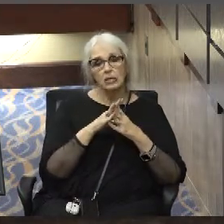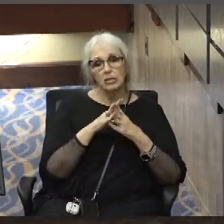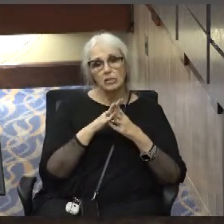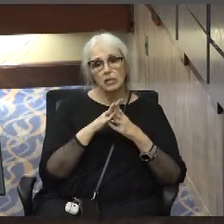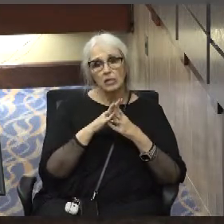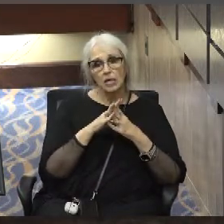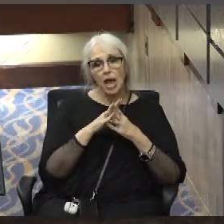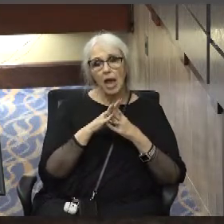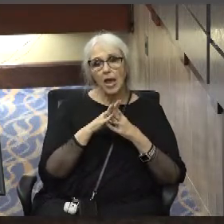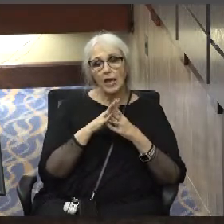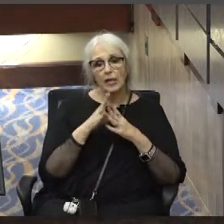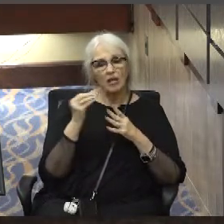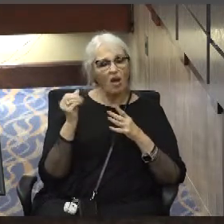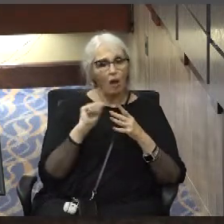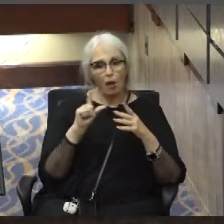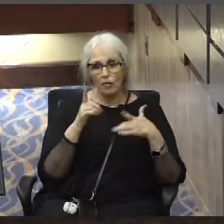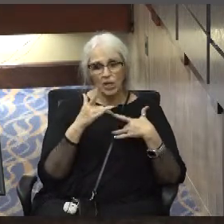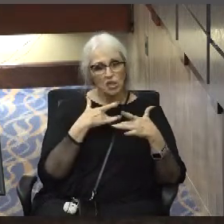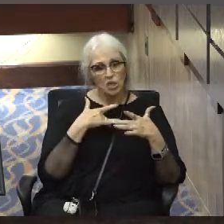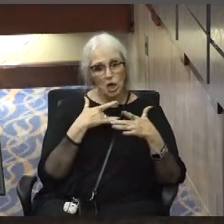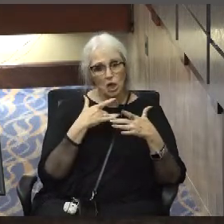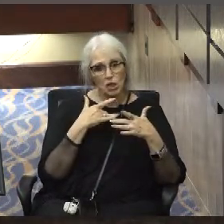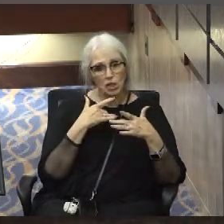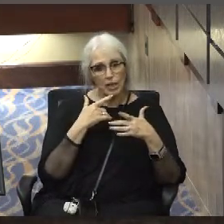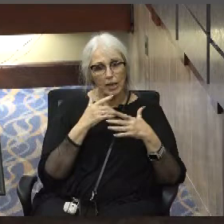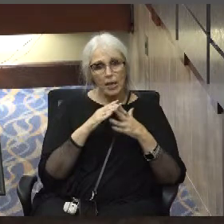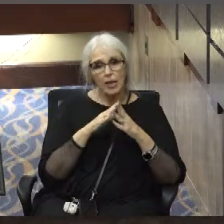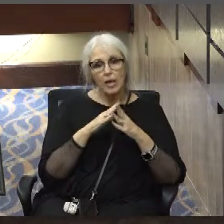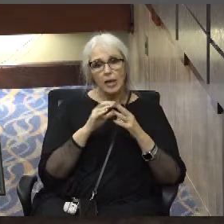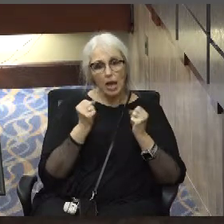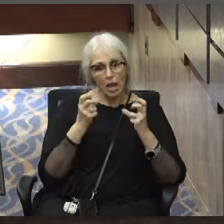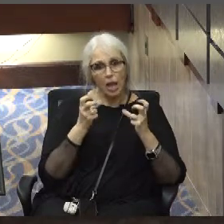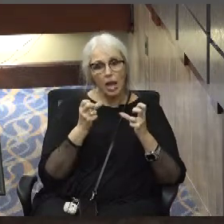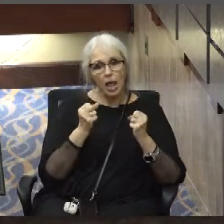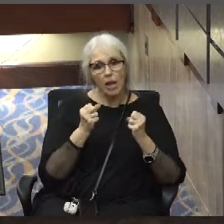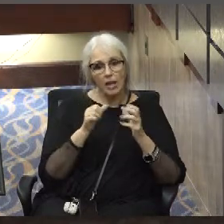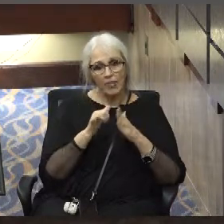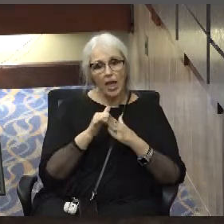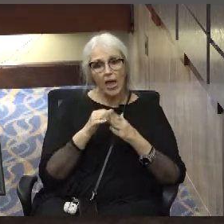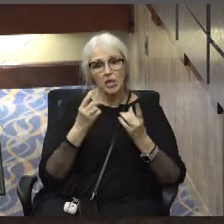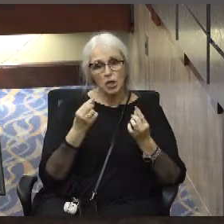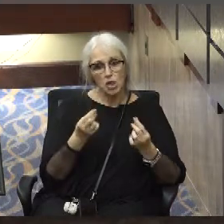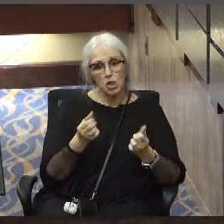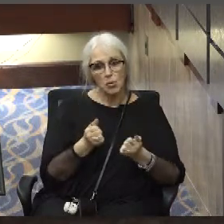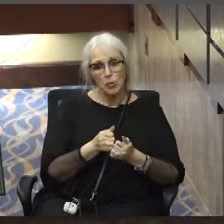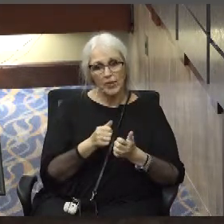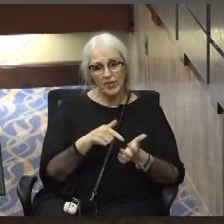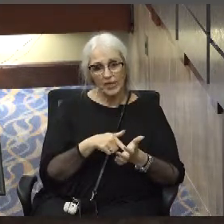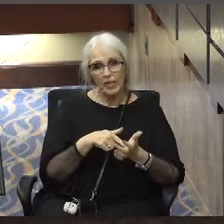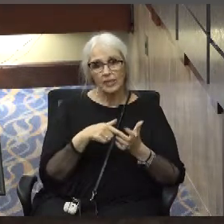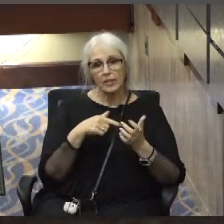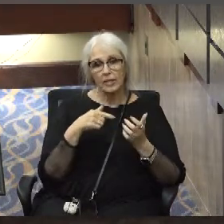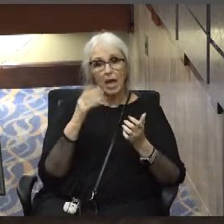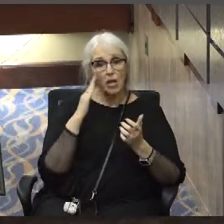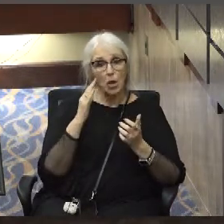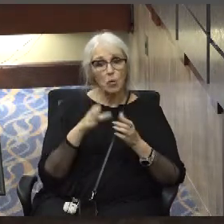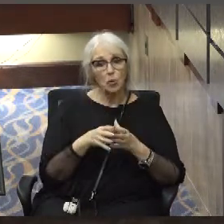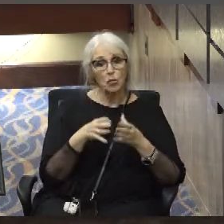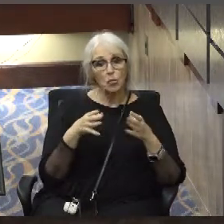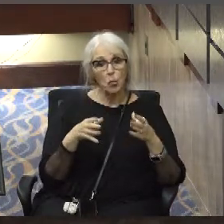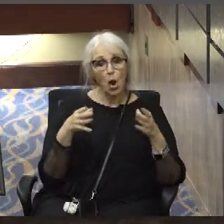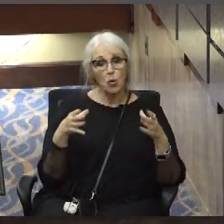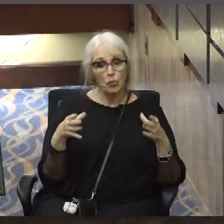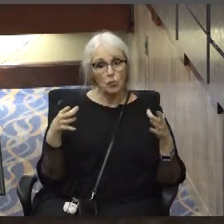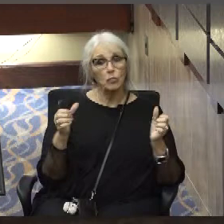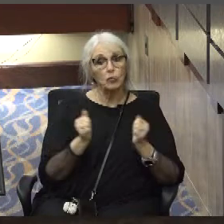the citizen concerns I've been fielding here, a lot of them have to do with this. And I know with the growth that the city's been